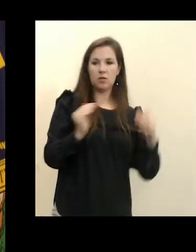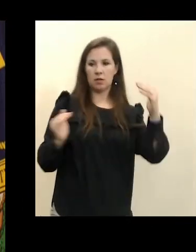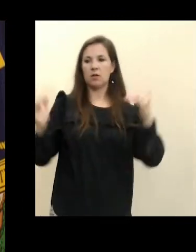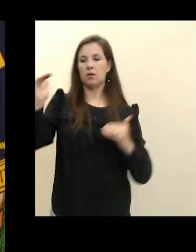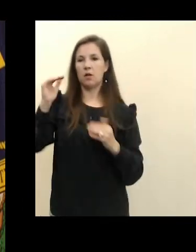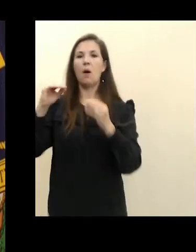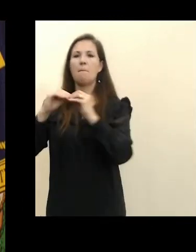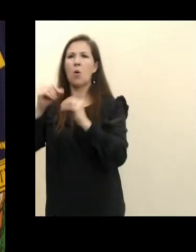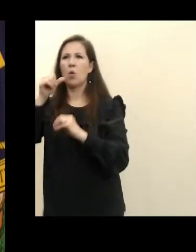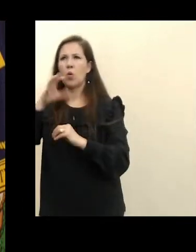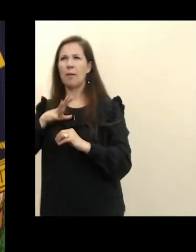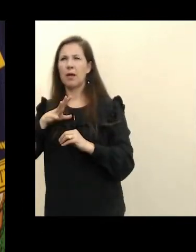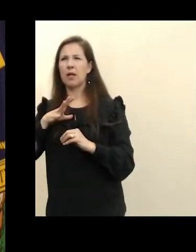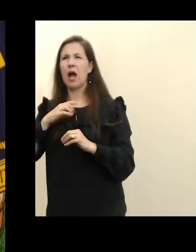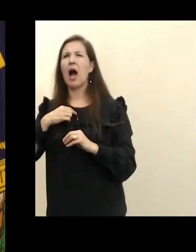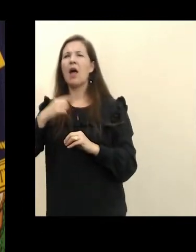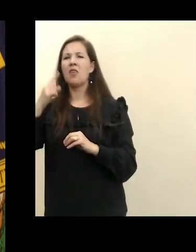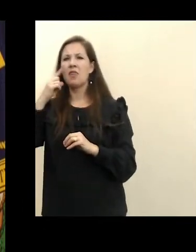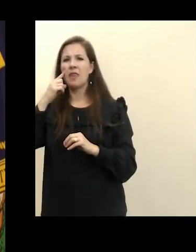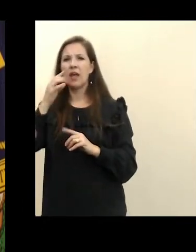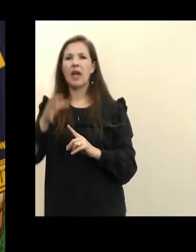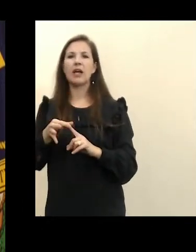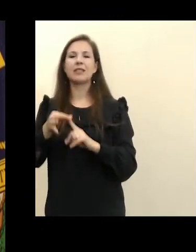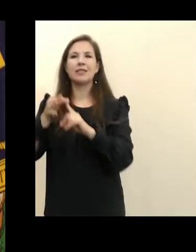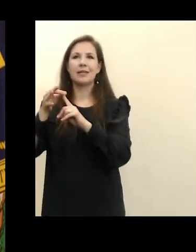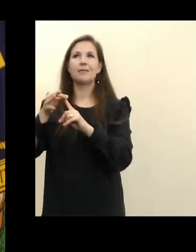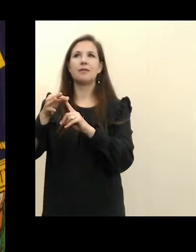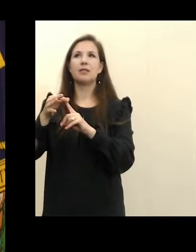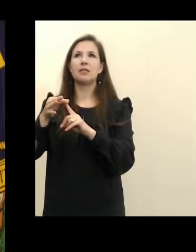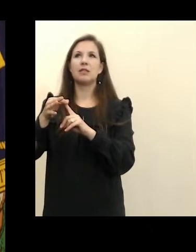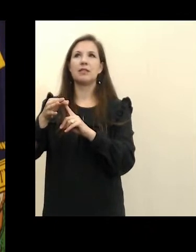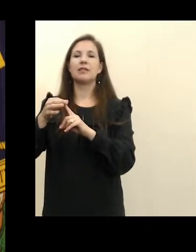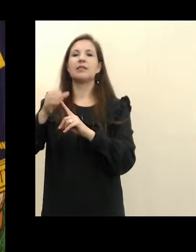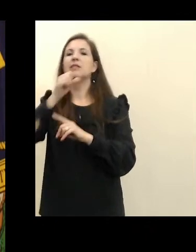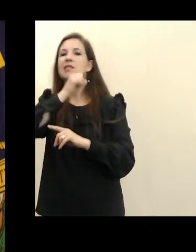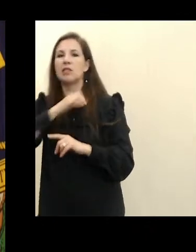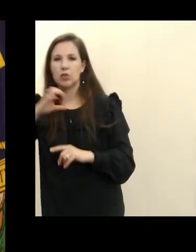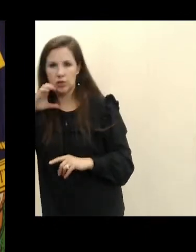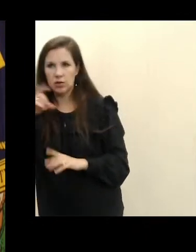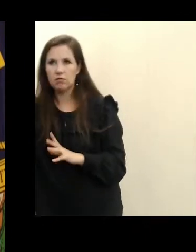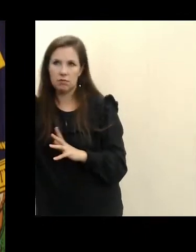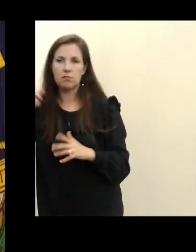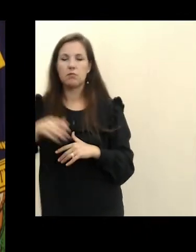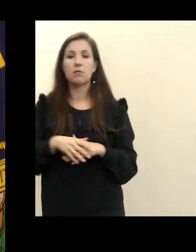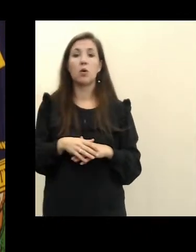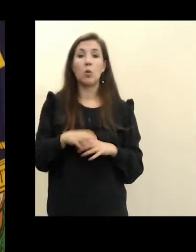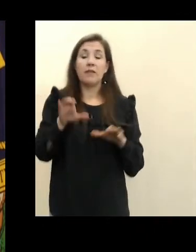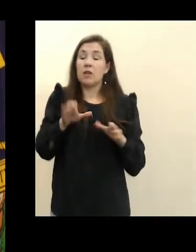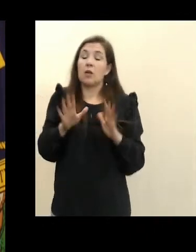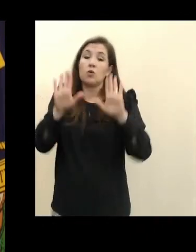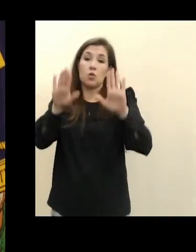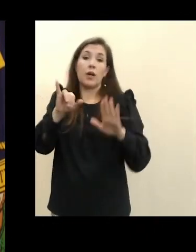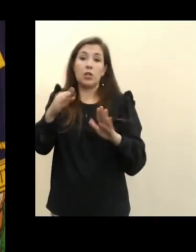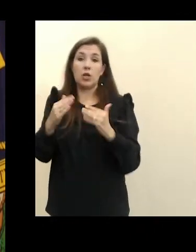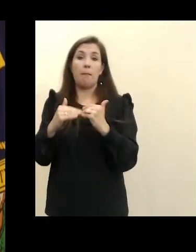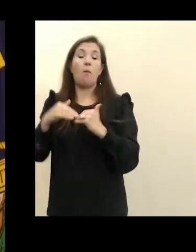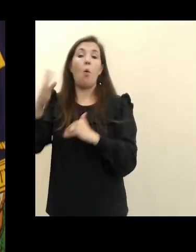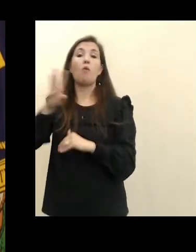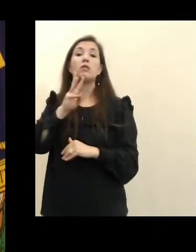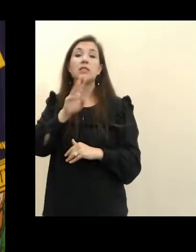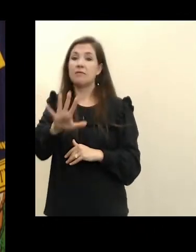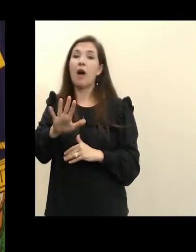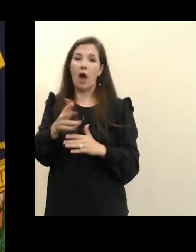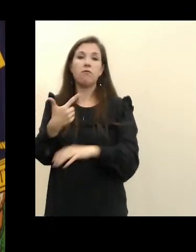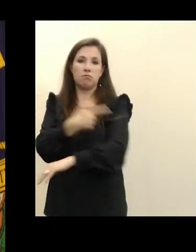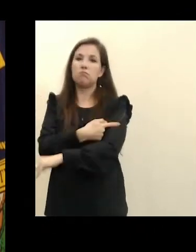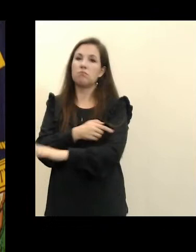categories, except I think the extreme seniors. We've done a really good job of vaccinating our 65-plus population.